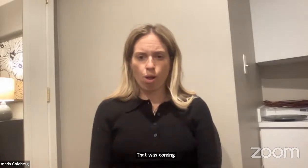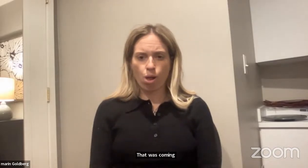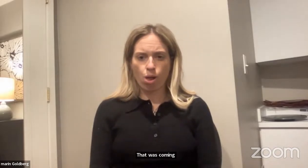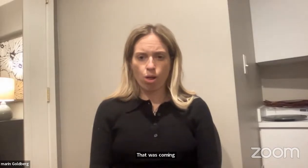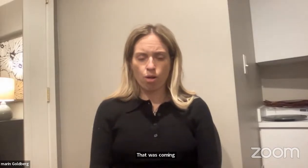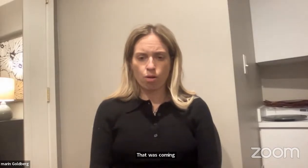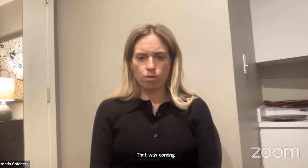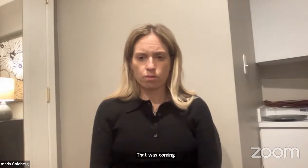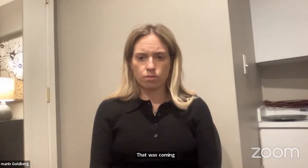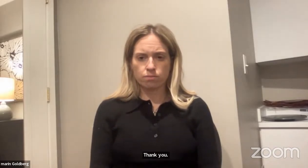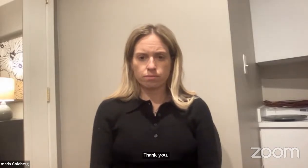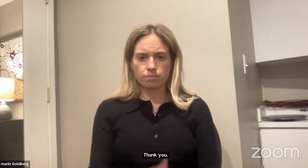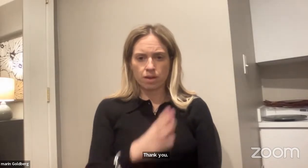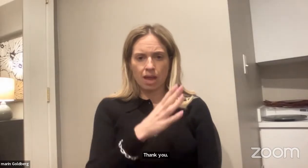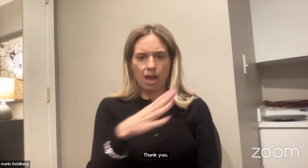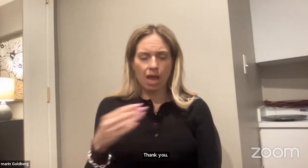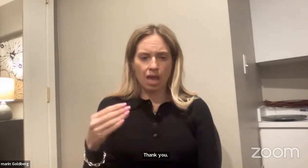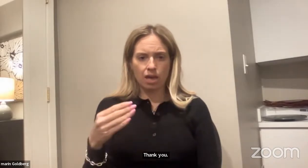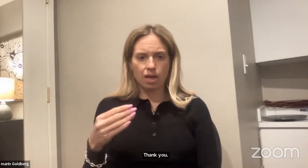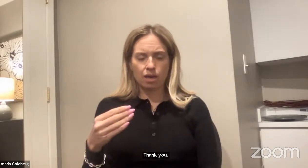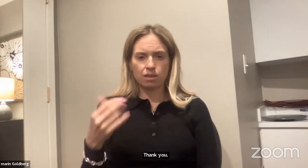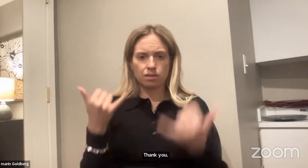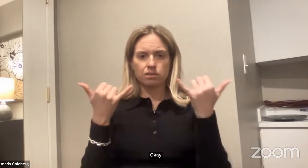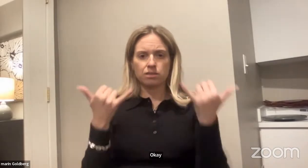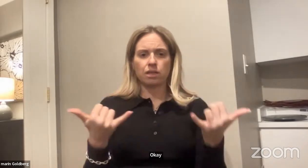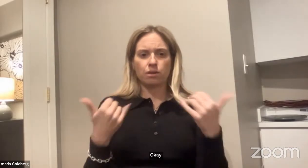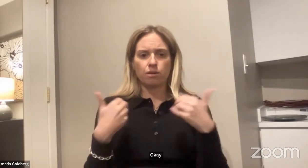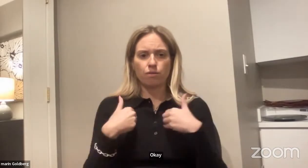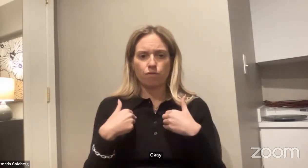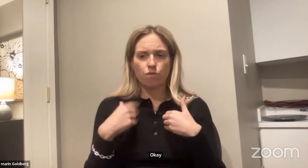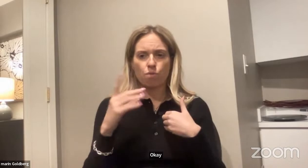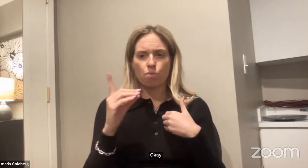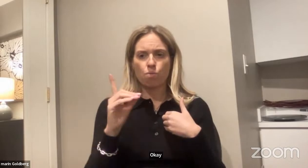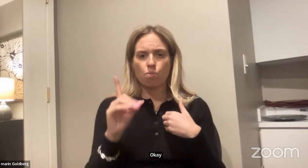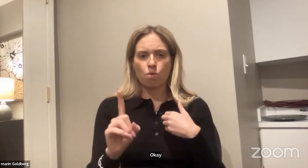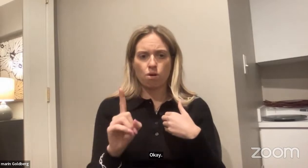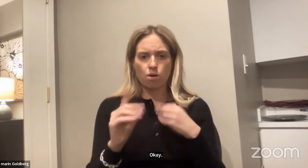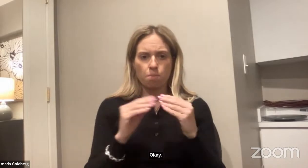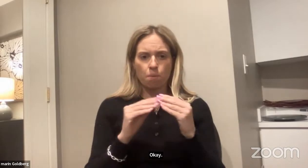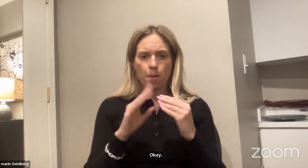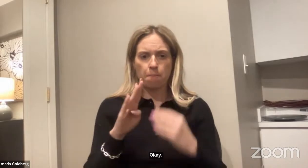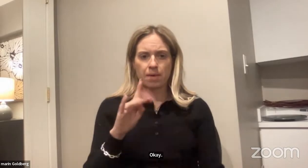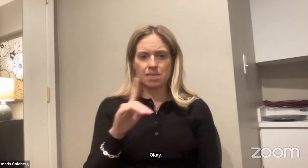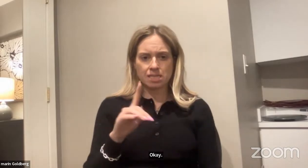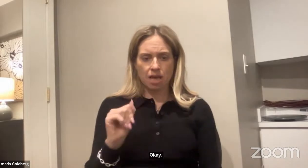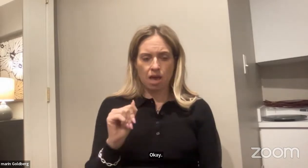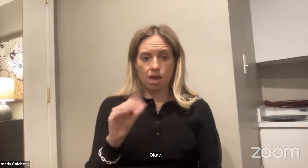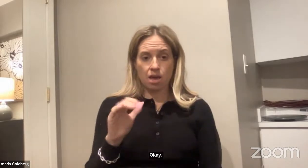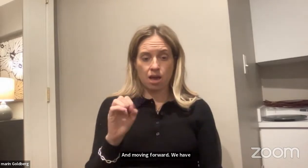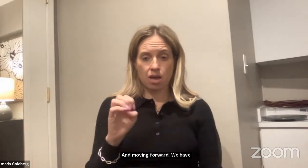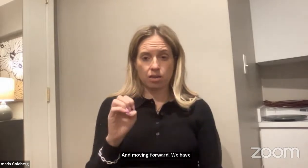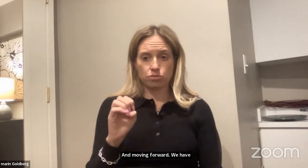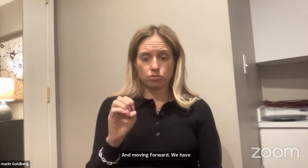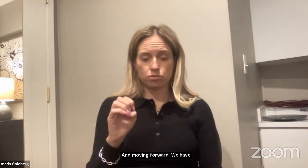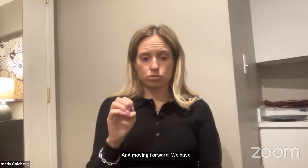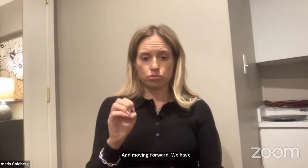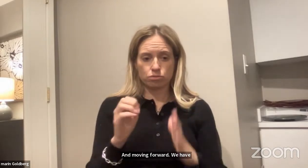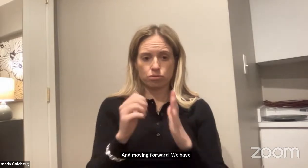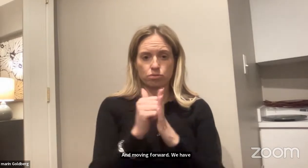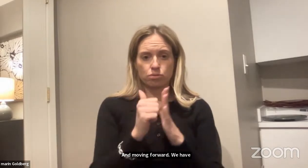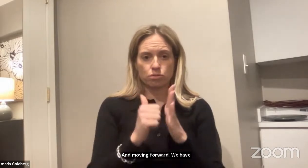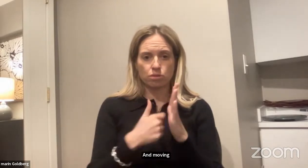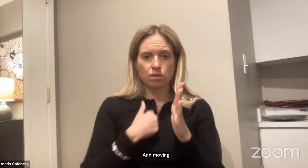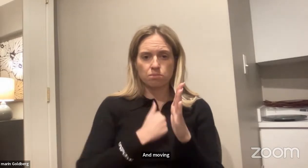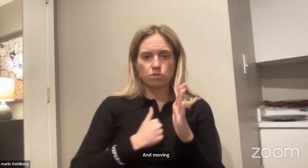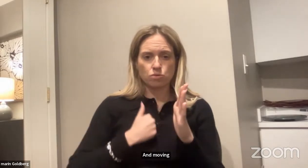And moving forward, we have one additional BZA case on the agenda. I'm sorry, I'm losing